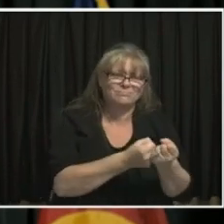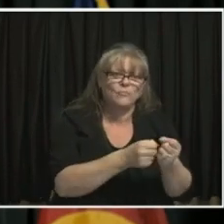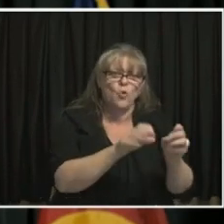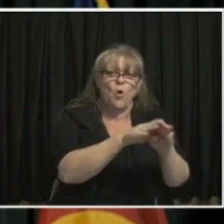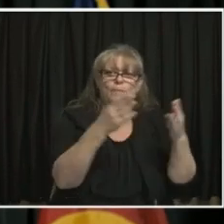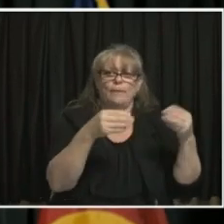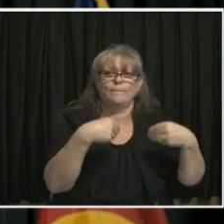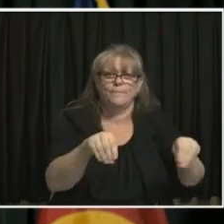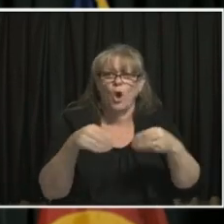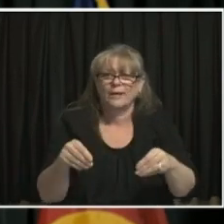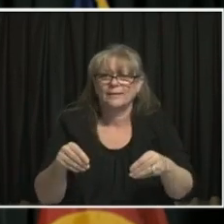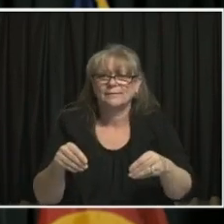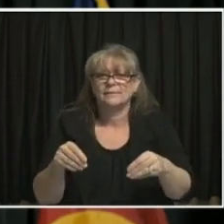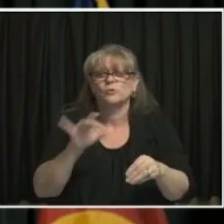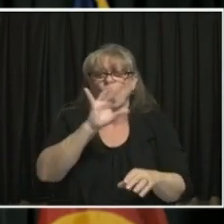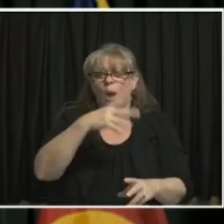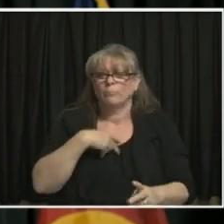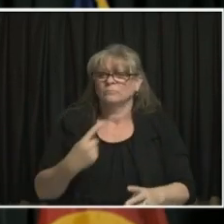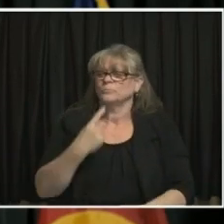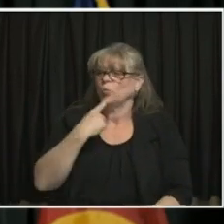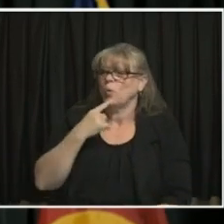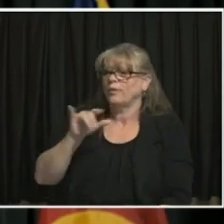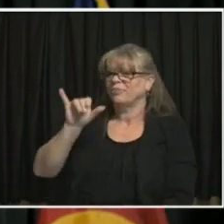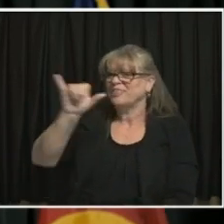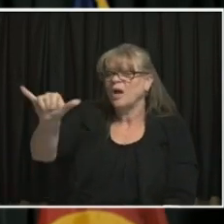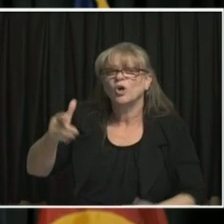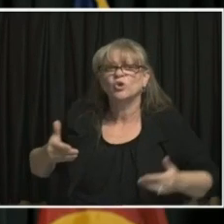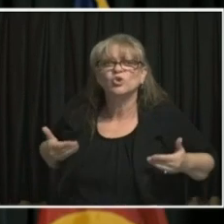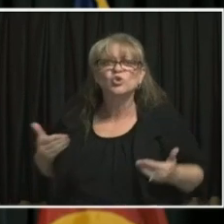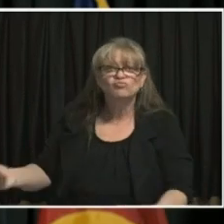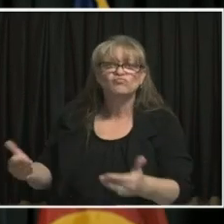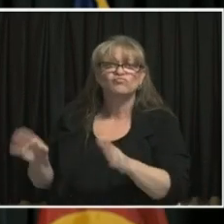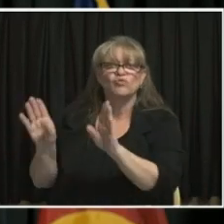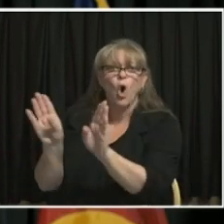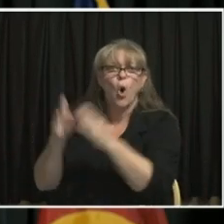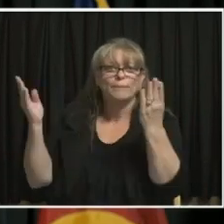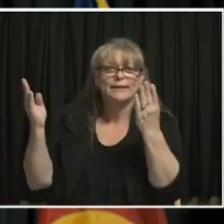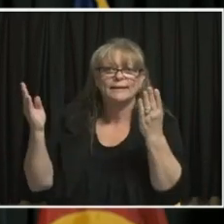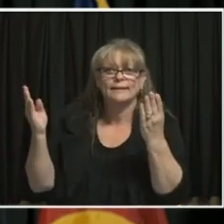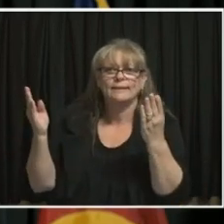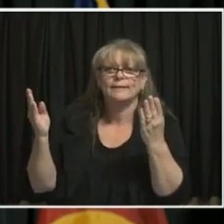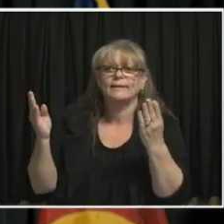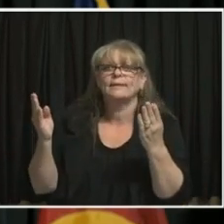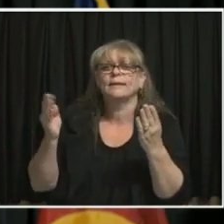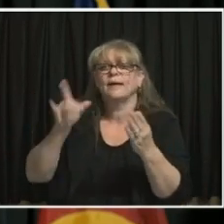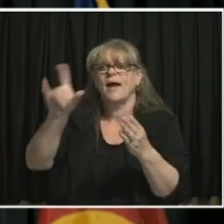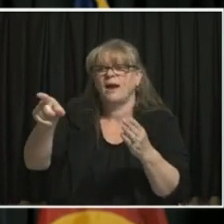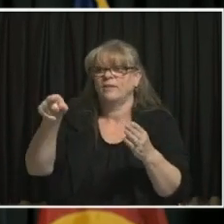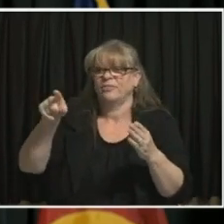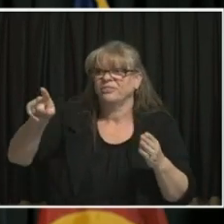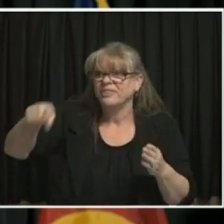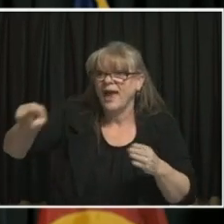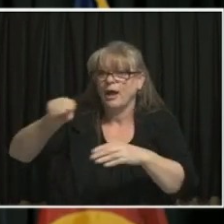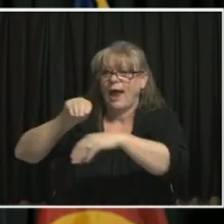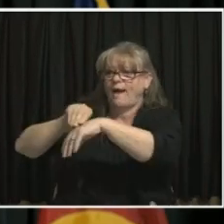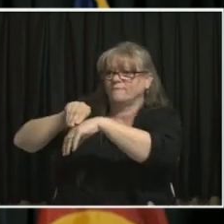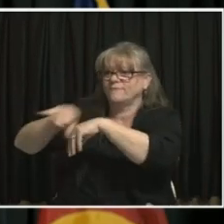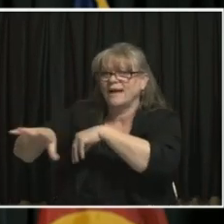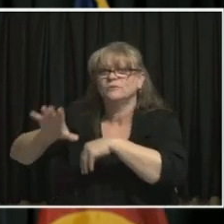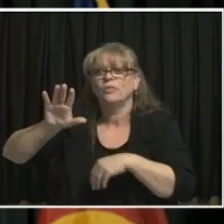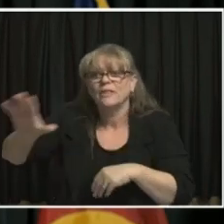potentially causing themselves to go into default and not even make their rent payments, is a